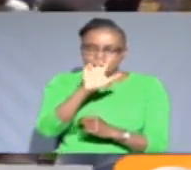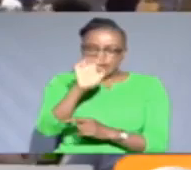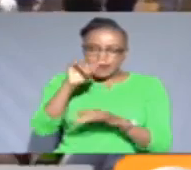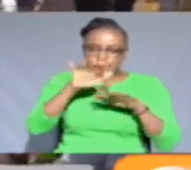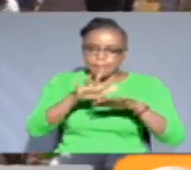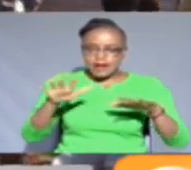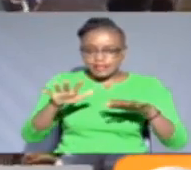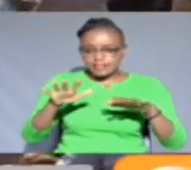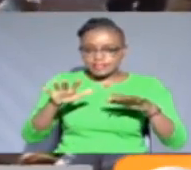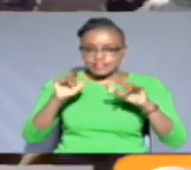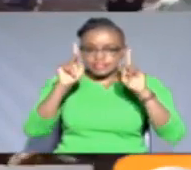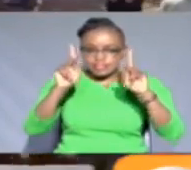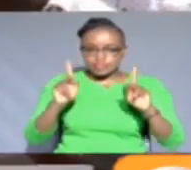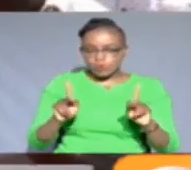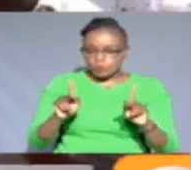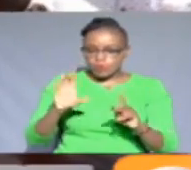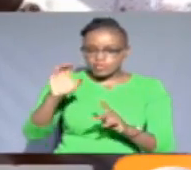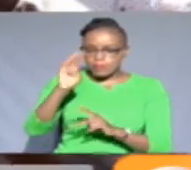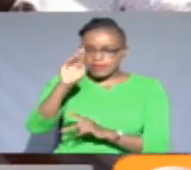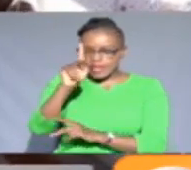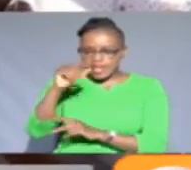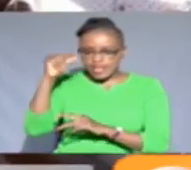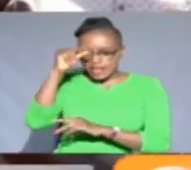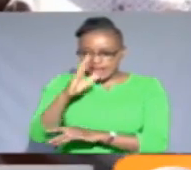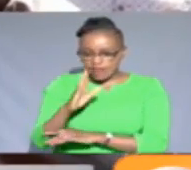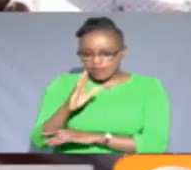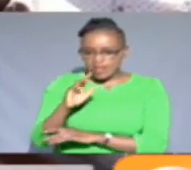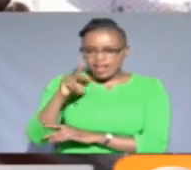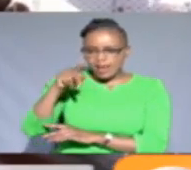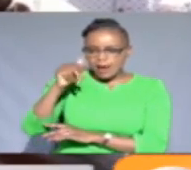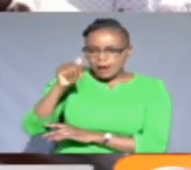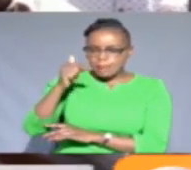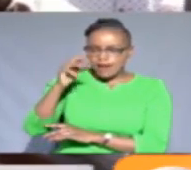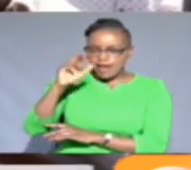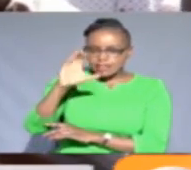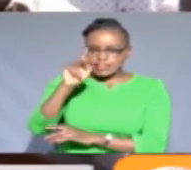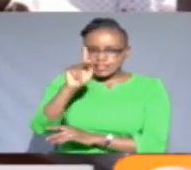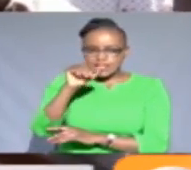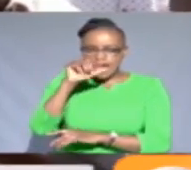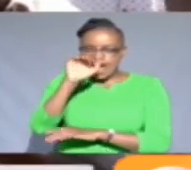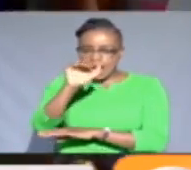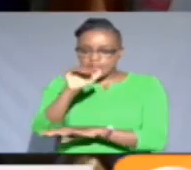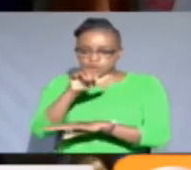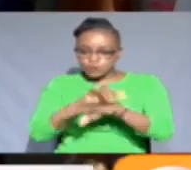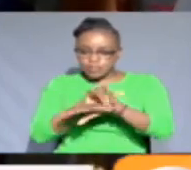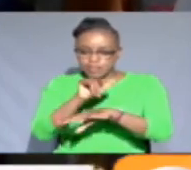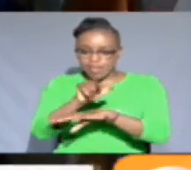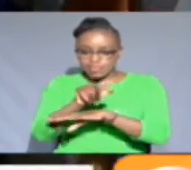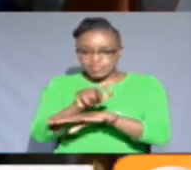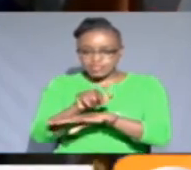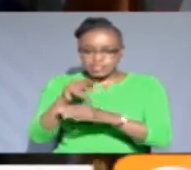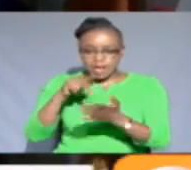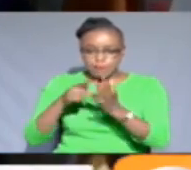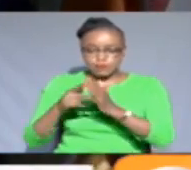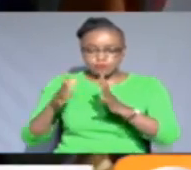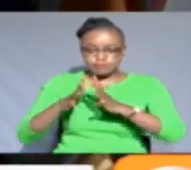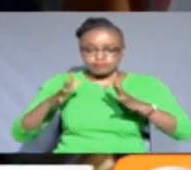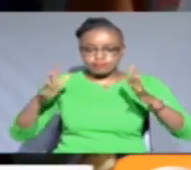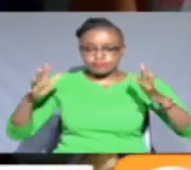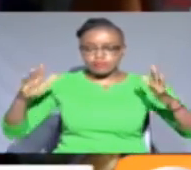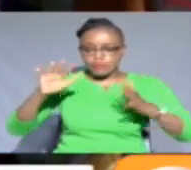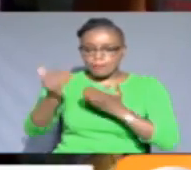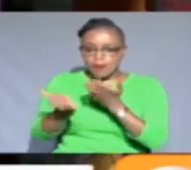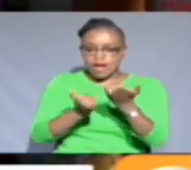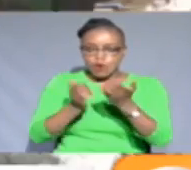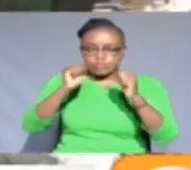Kisumu, CBK Governor Patrick Njoroge urged local business community to tap into the scheme to expand their businesses, which